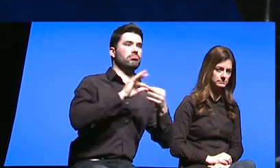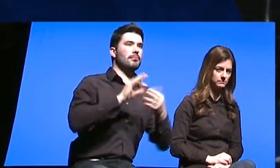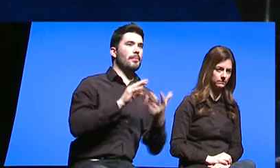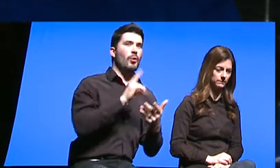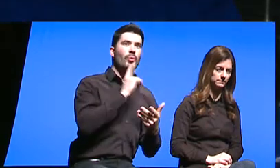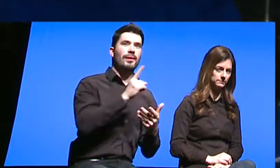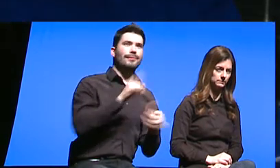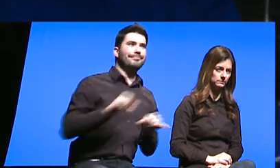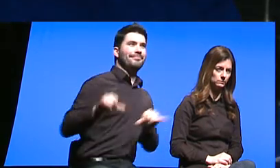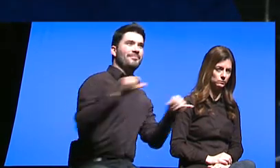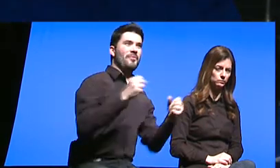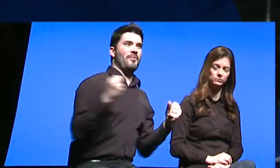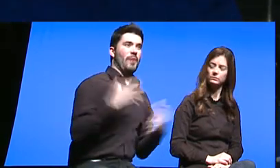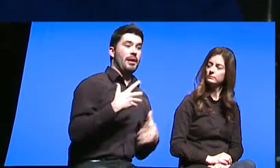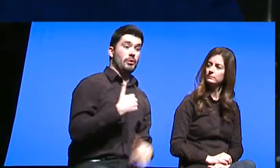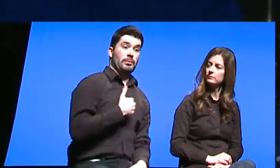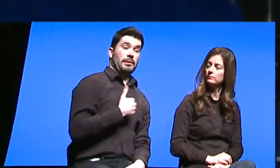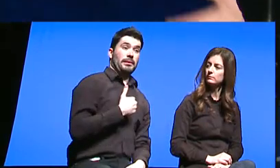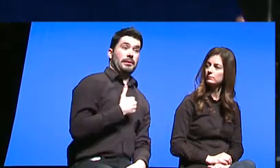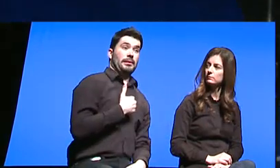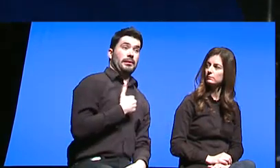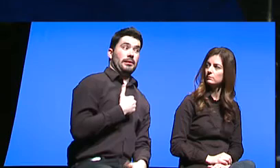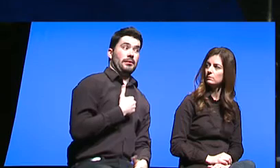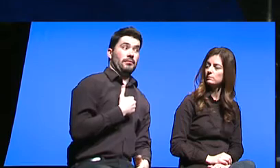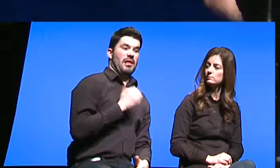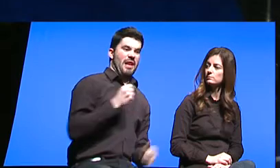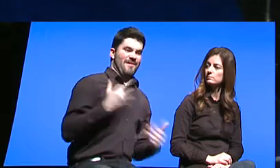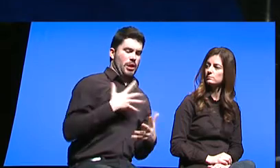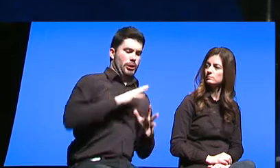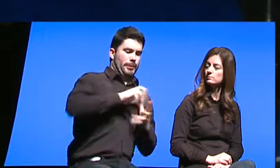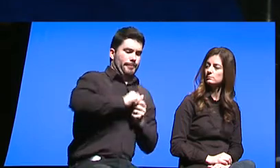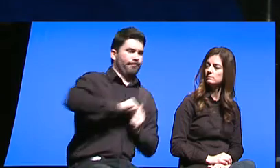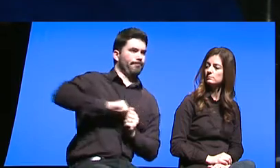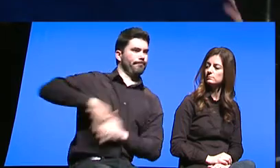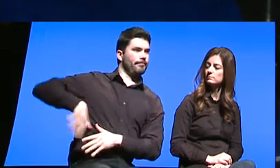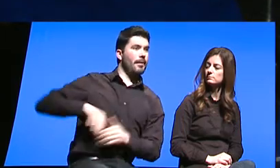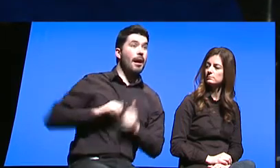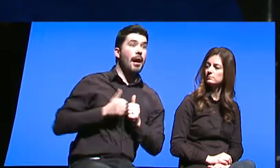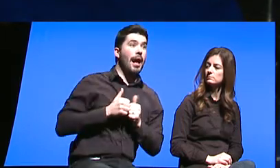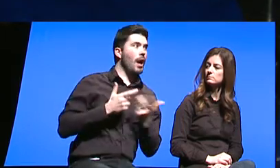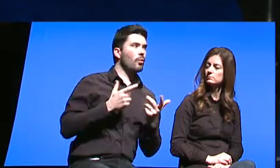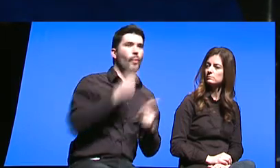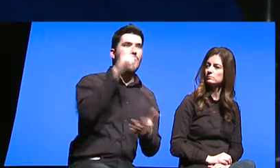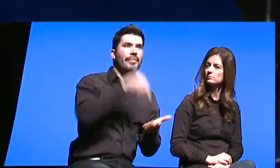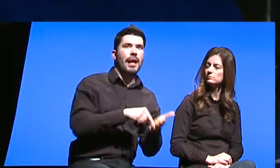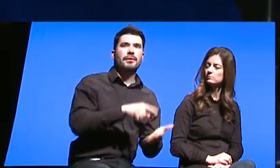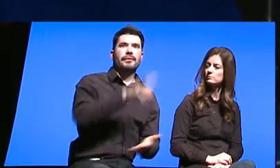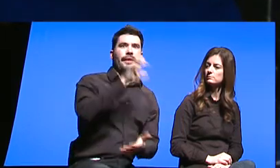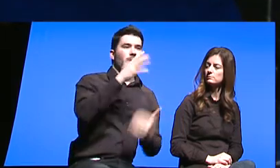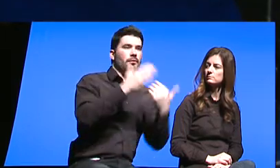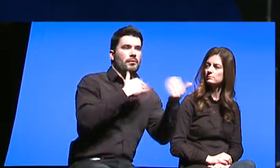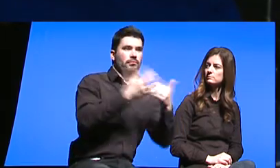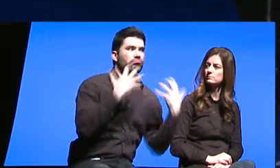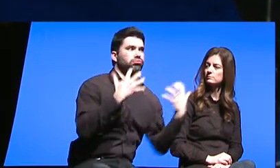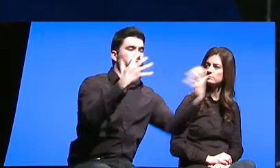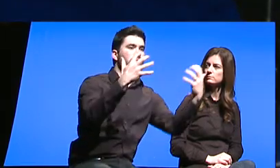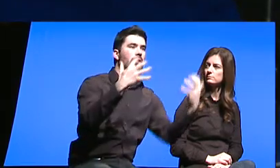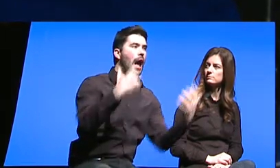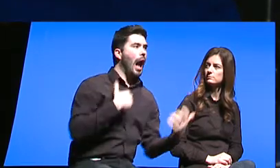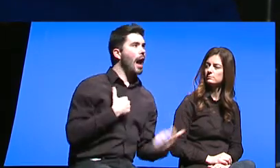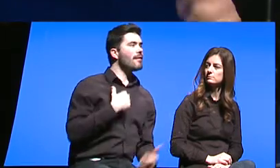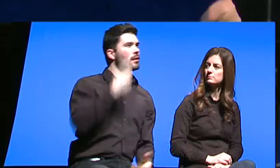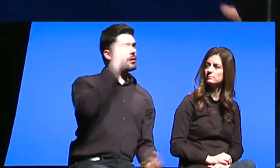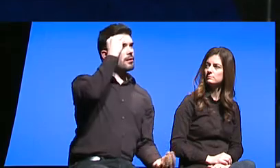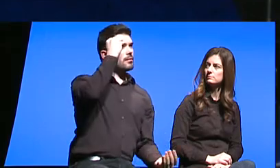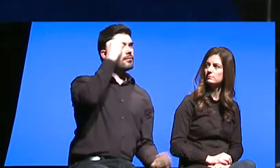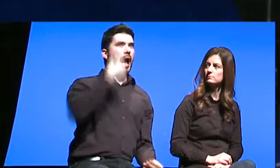So how I conquer my fear of coming out and talking to 1,000 people or hundreds of people or whatever is the fact that I'm doing something most people are